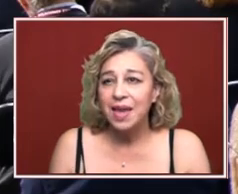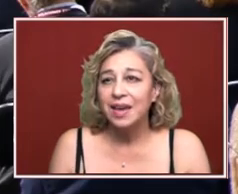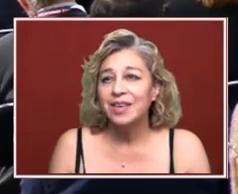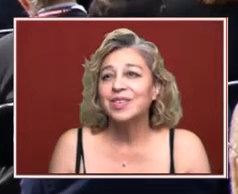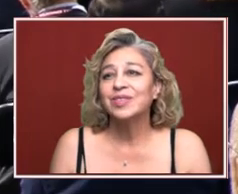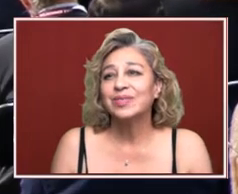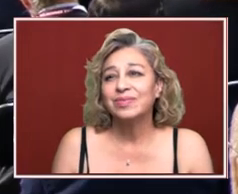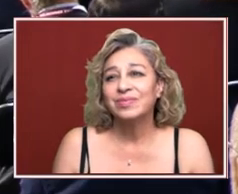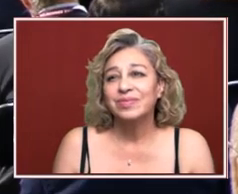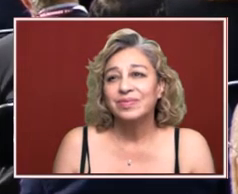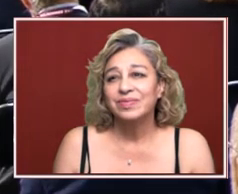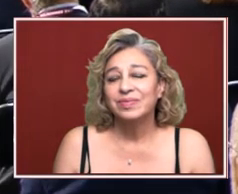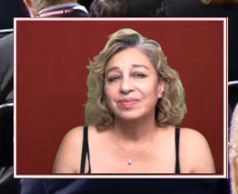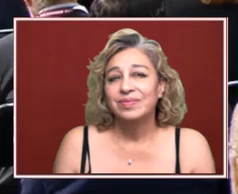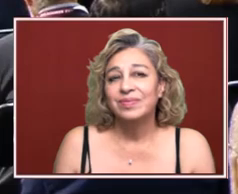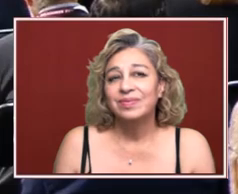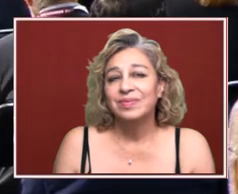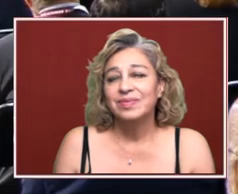me. Sí.